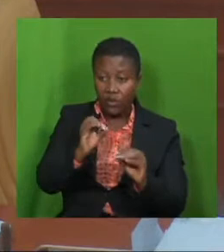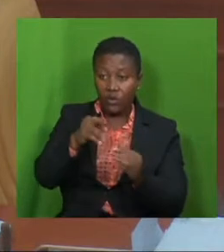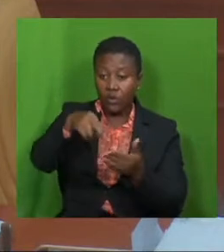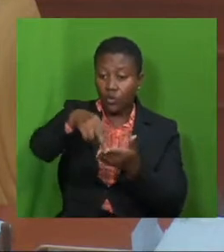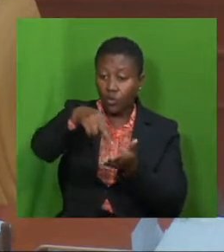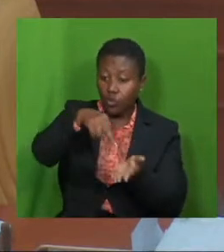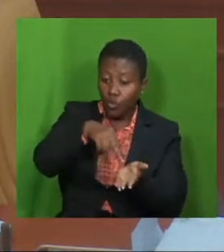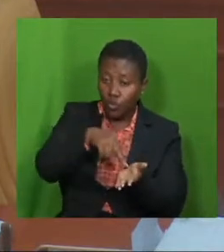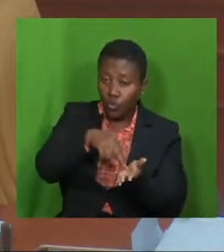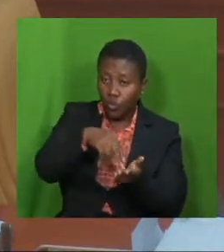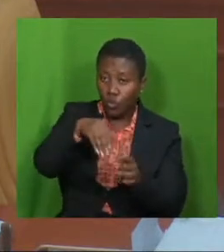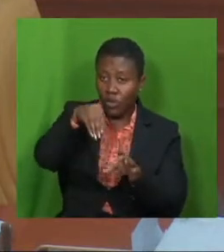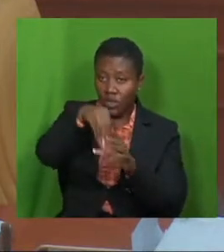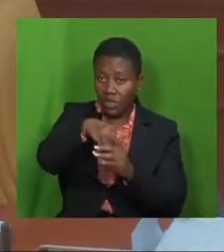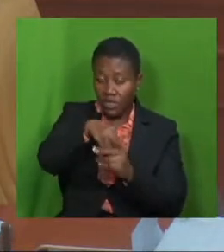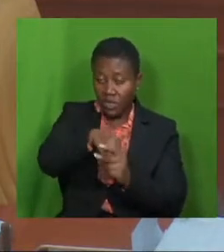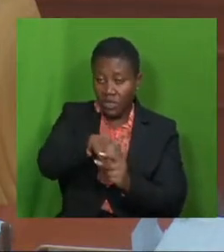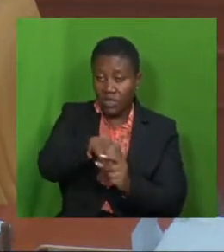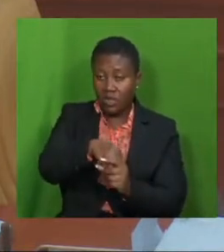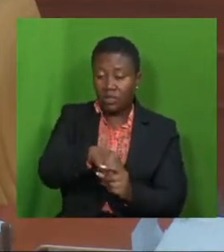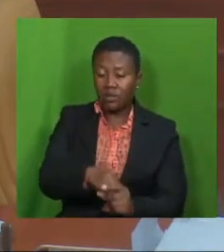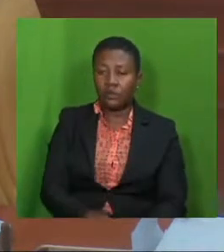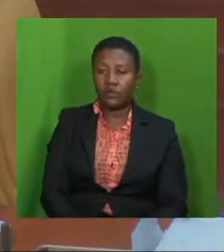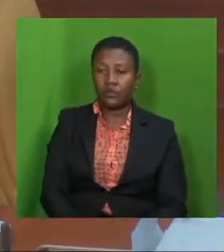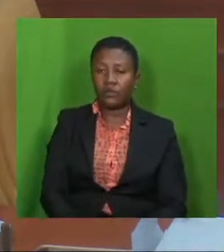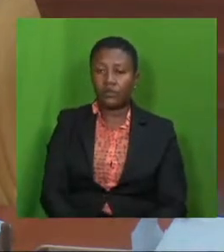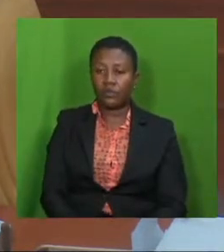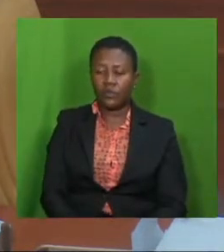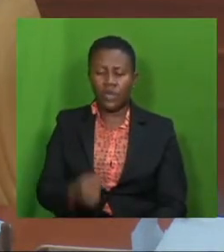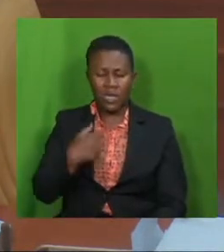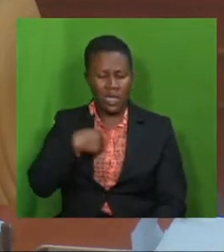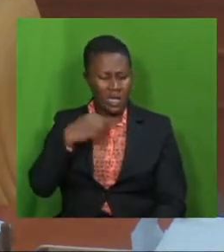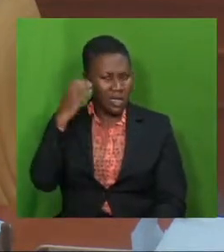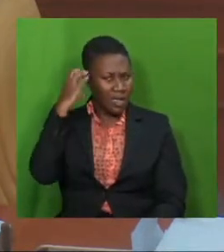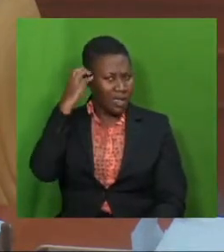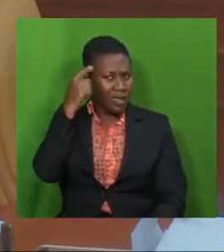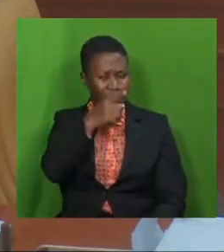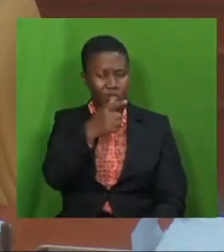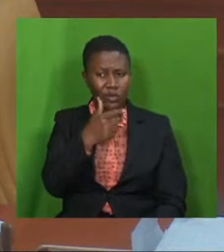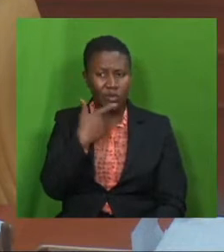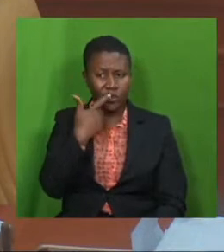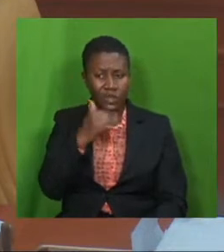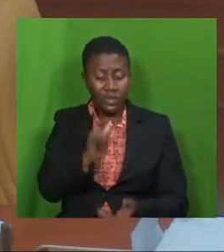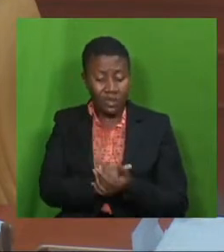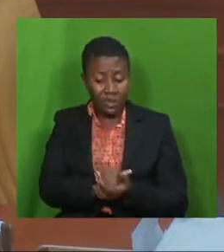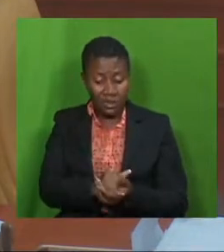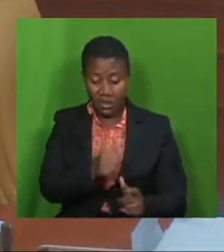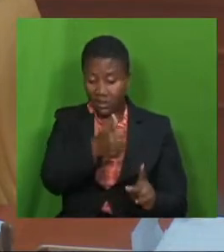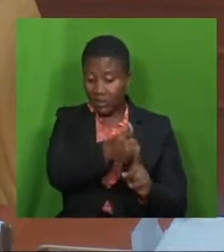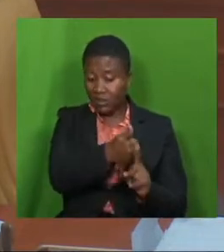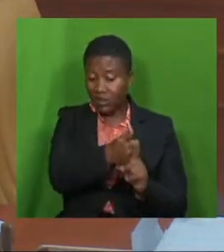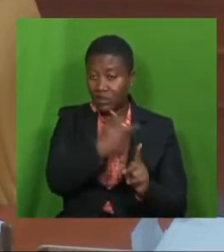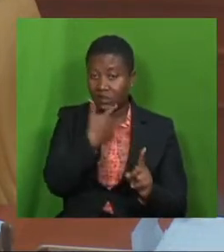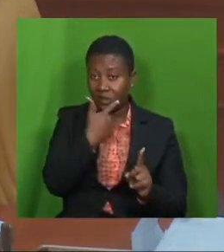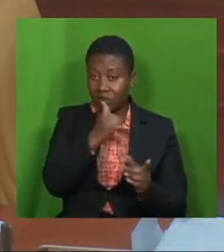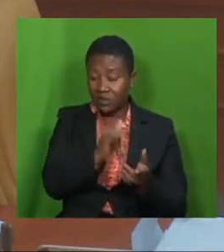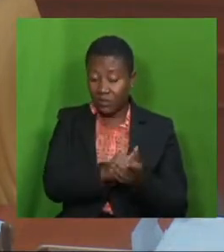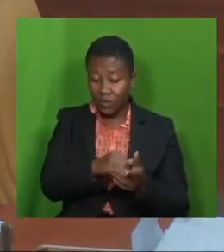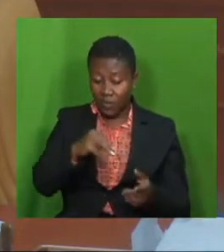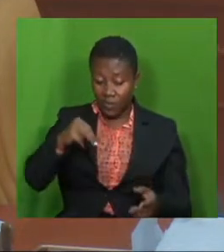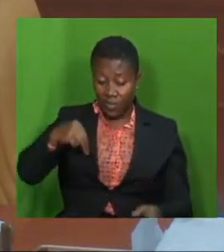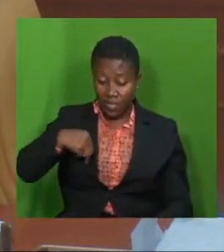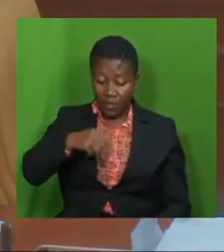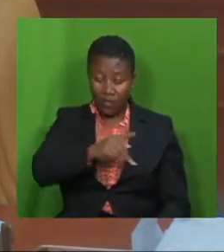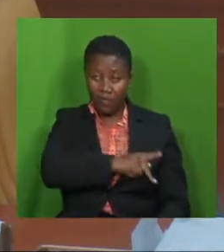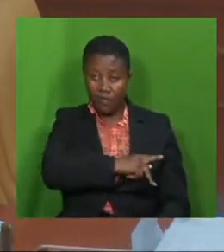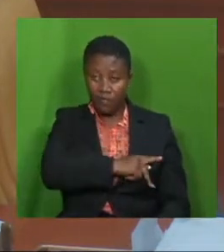contained in Appendix A. Mr. Speaker, I heard you said, you yourself alluded to the fact that members of Parliament could